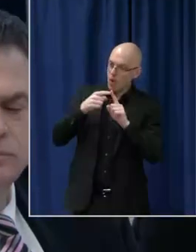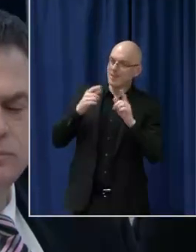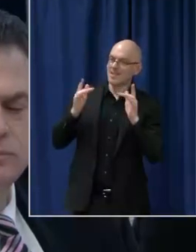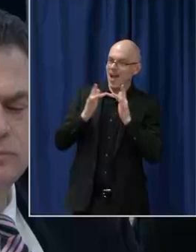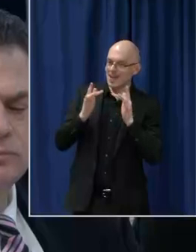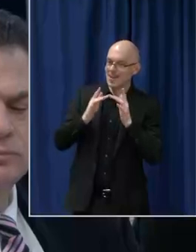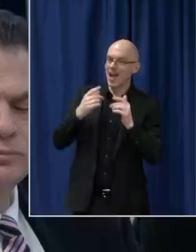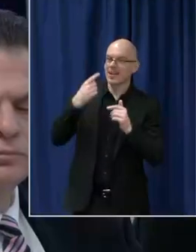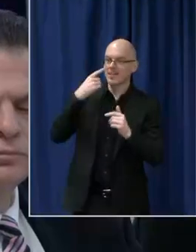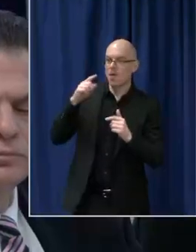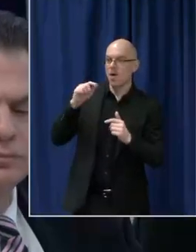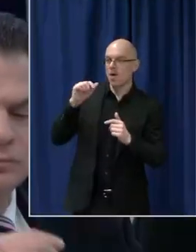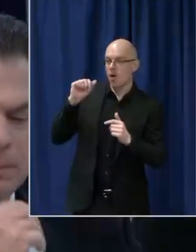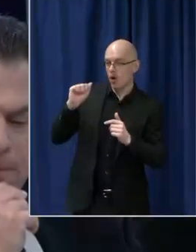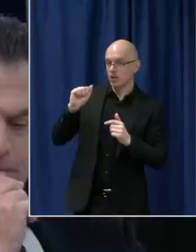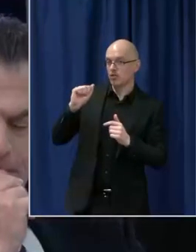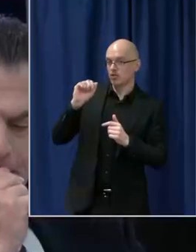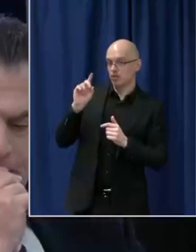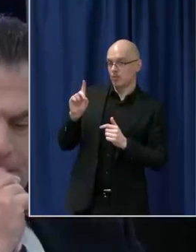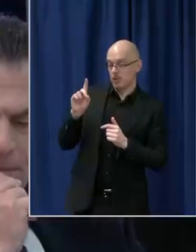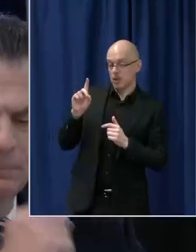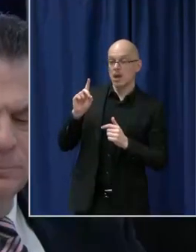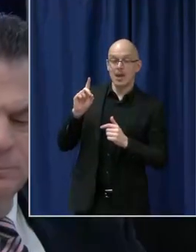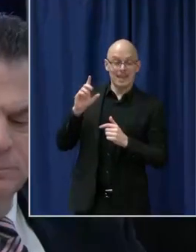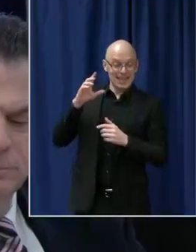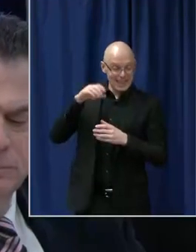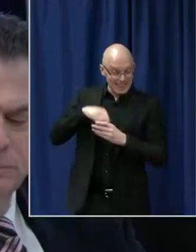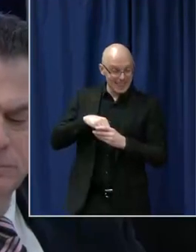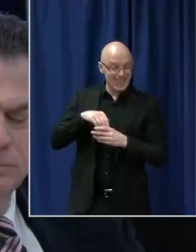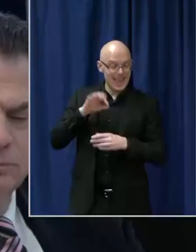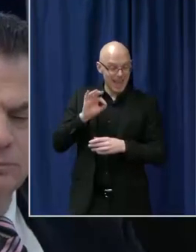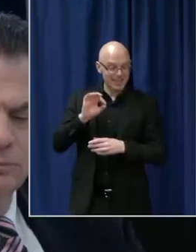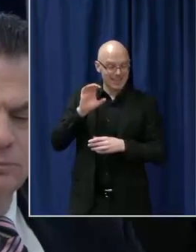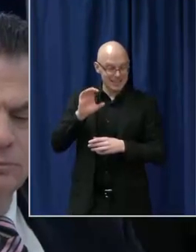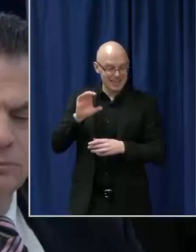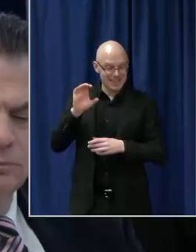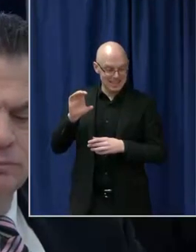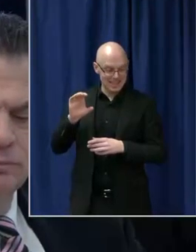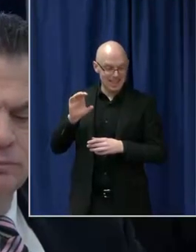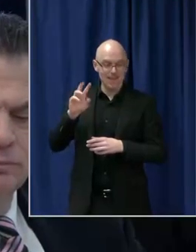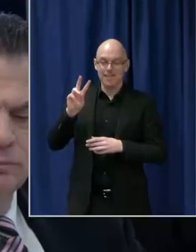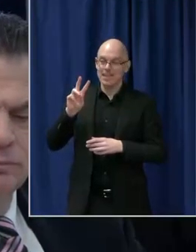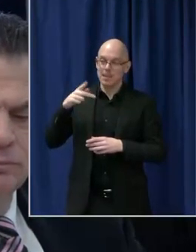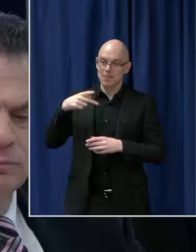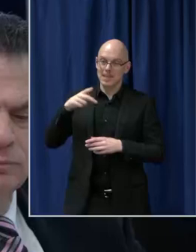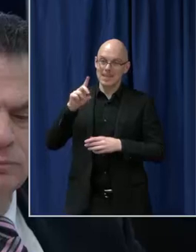the FCC FPD registry at